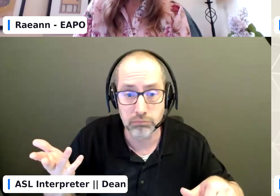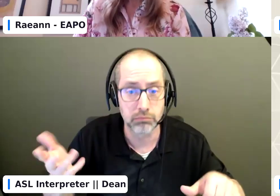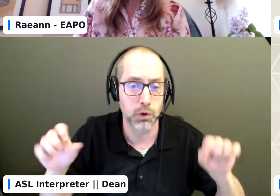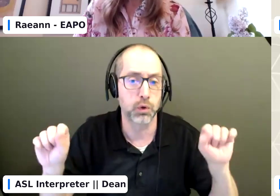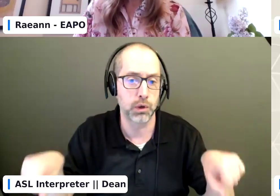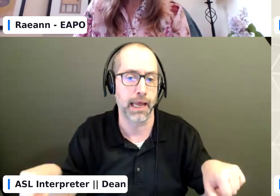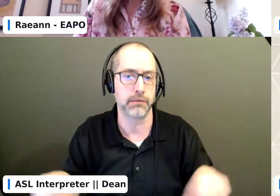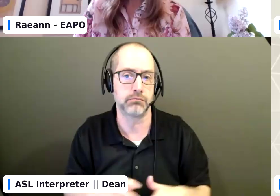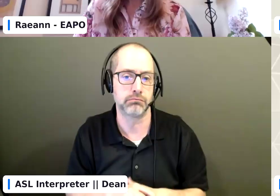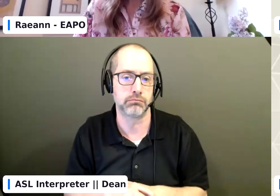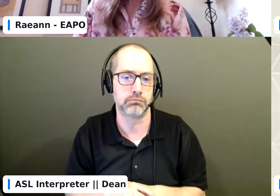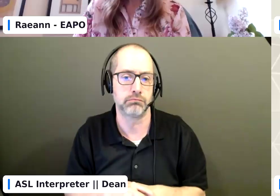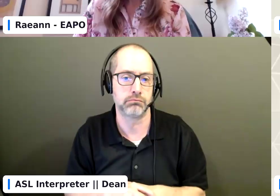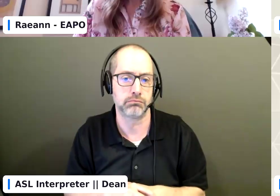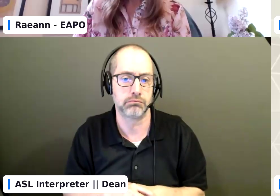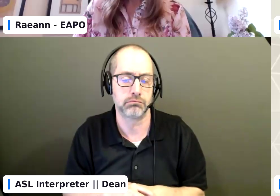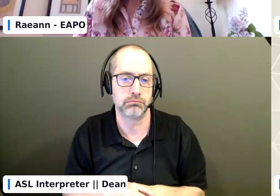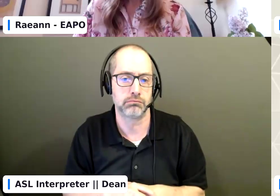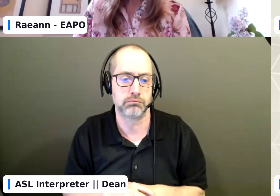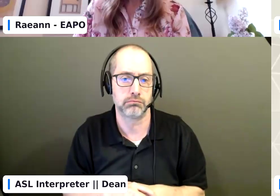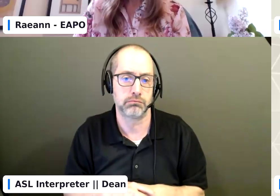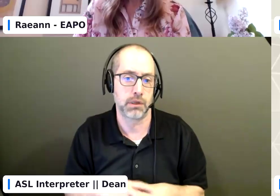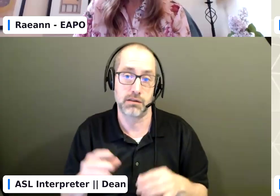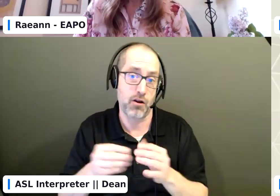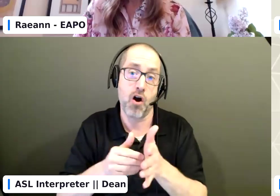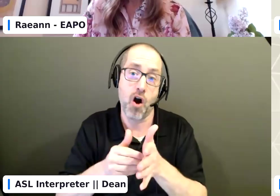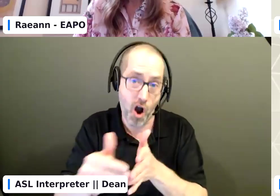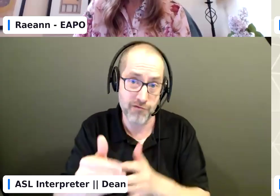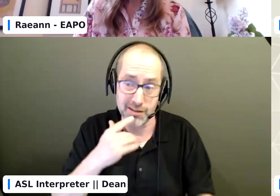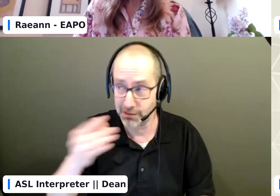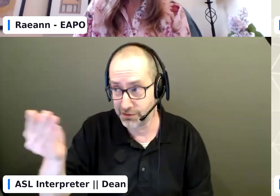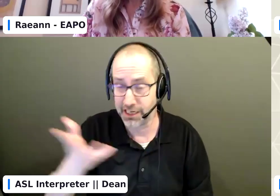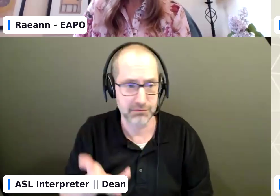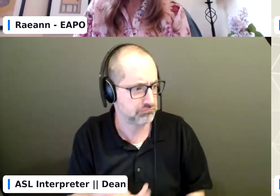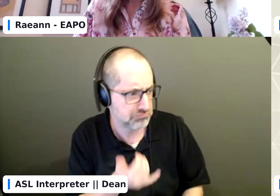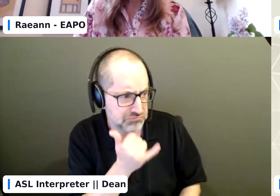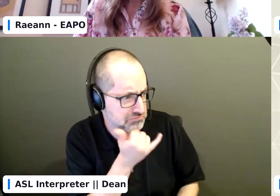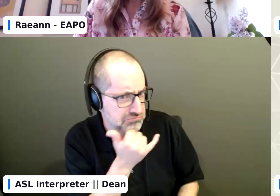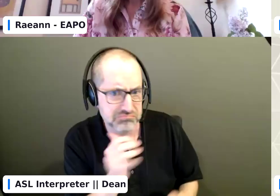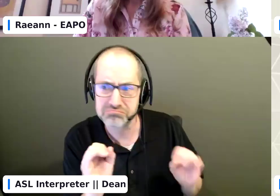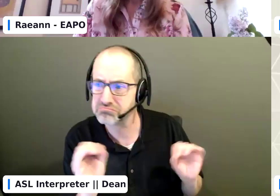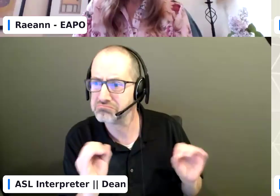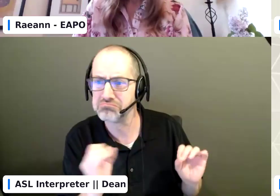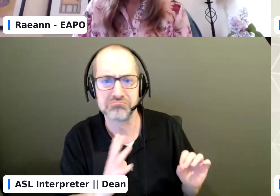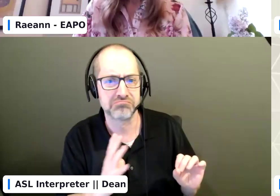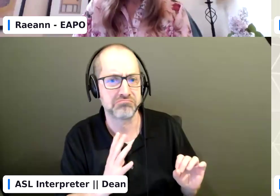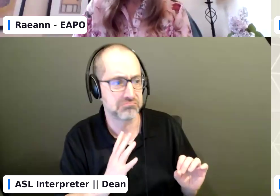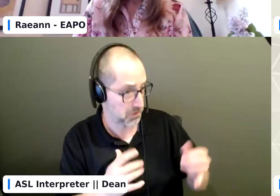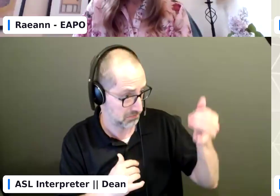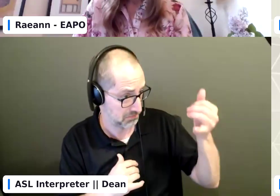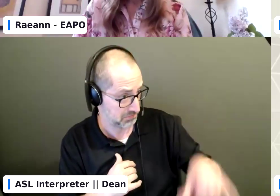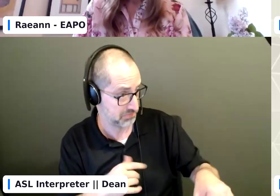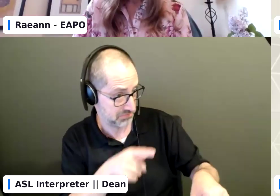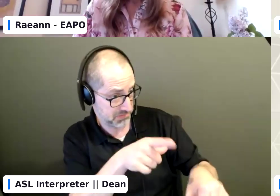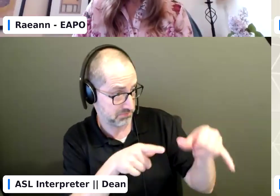account?" And way more often than not, there's no problem with your account, right? So Great. hang up and then call your bank